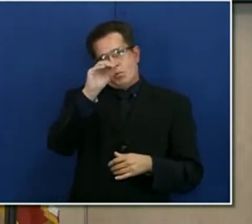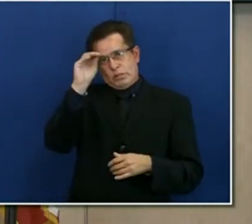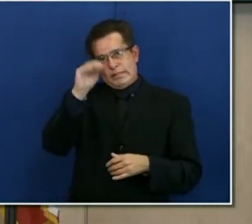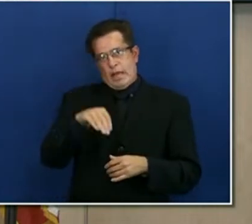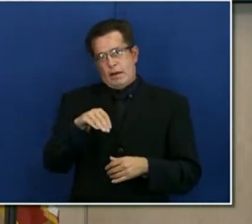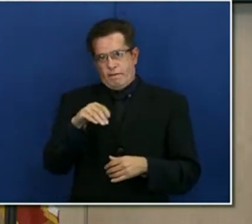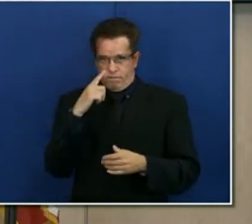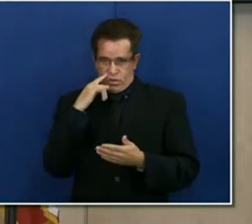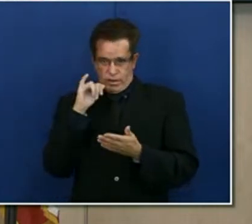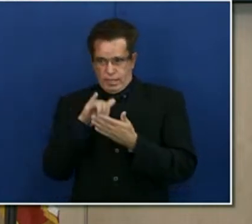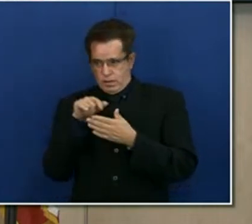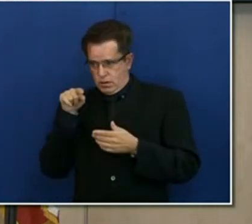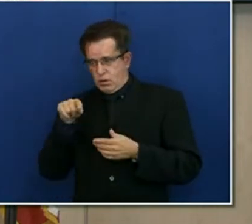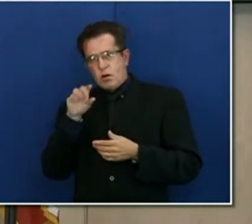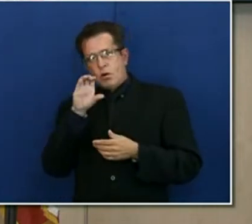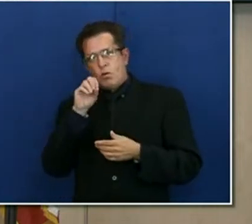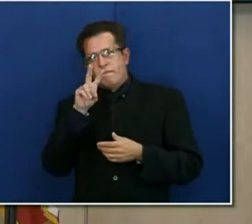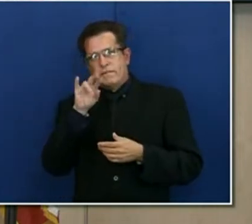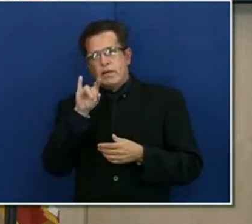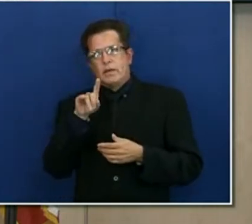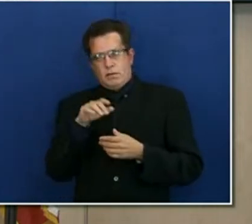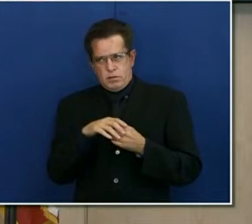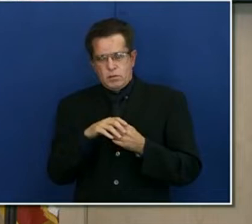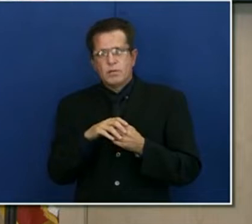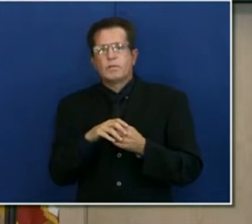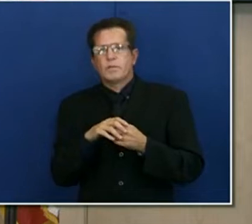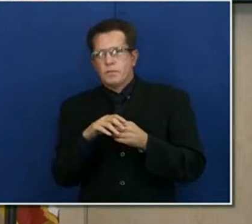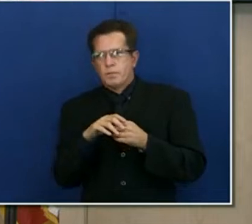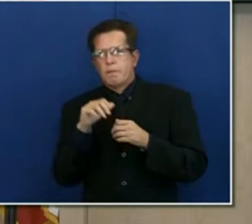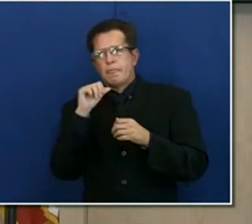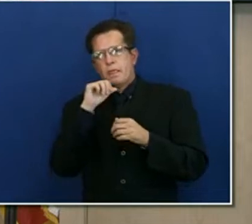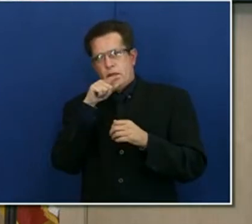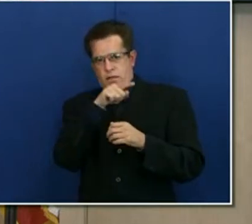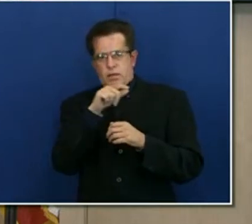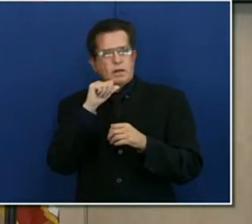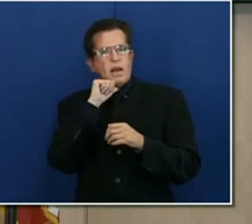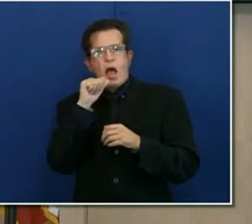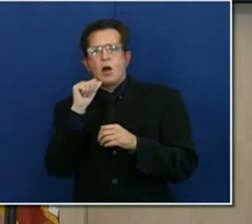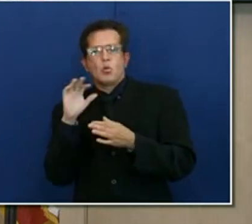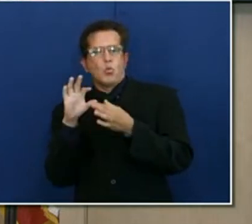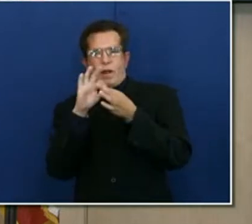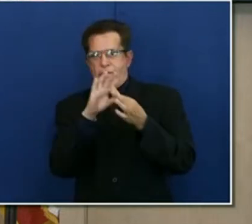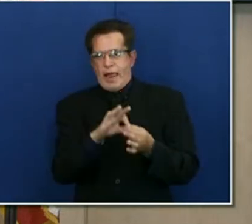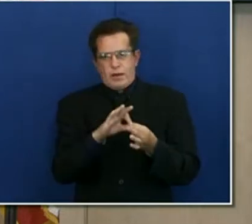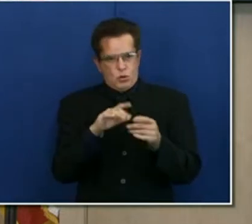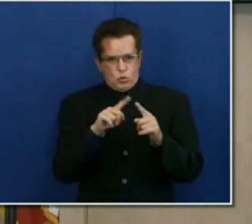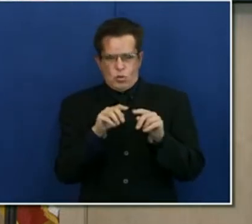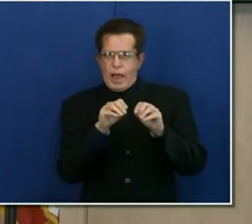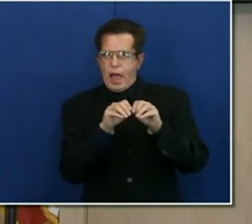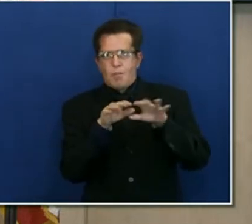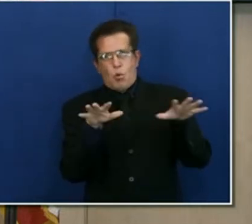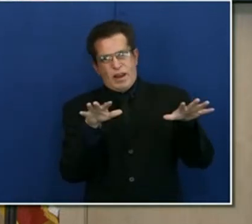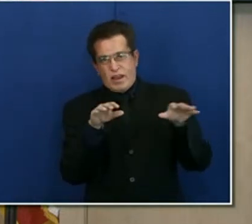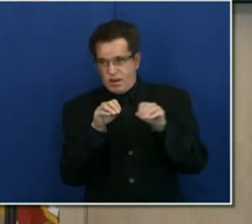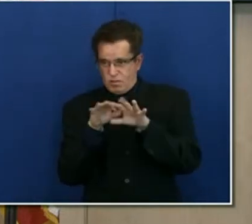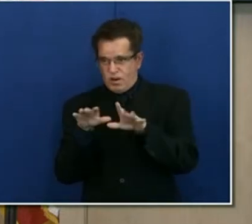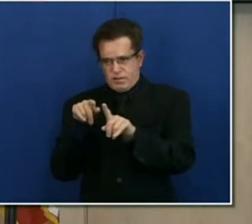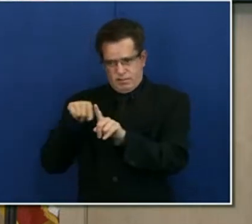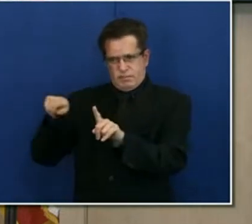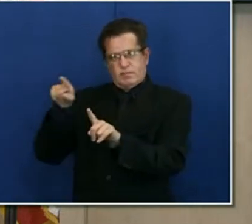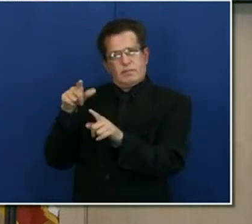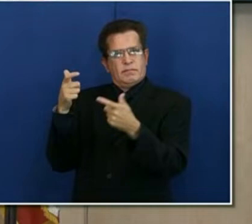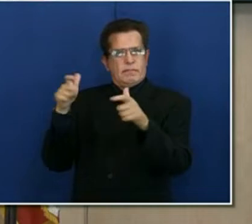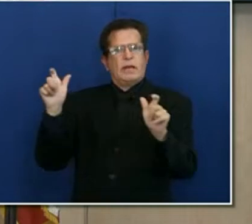related cases not related to an outbreak, this is a clear indication that COVID-19